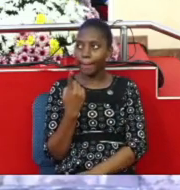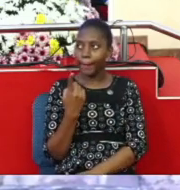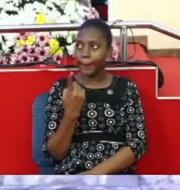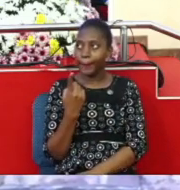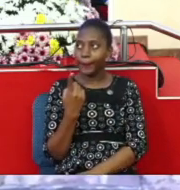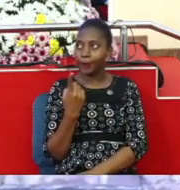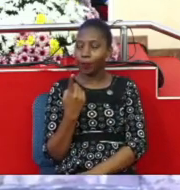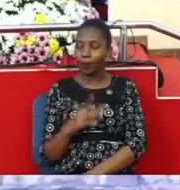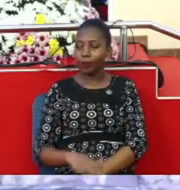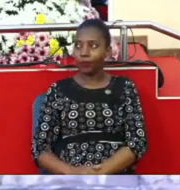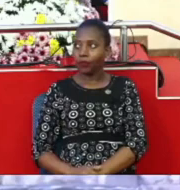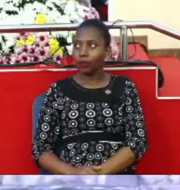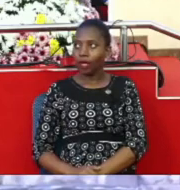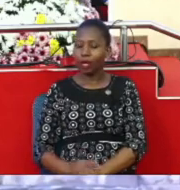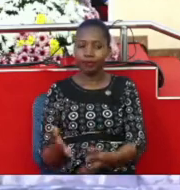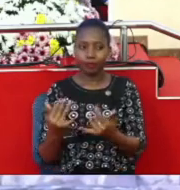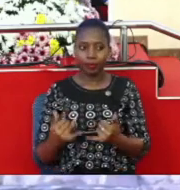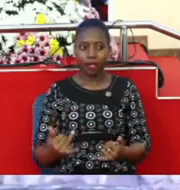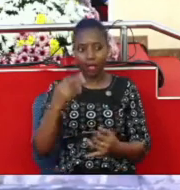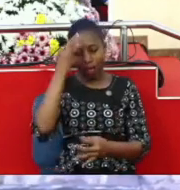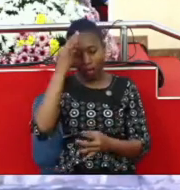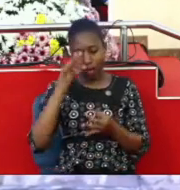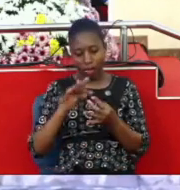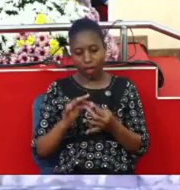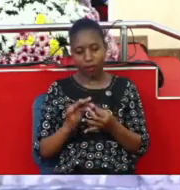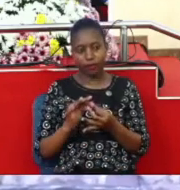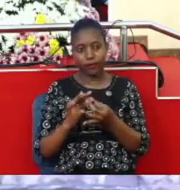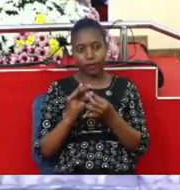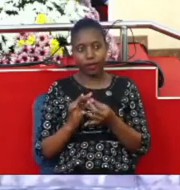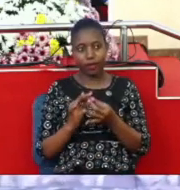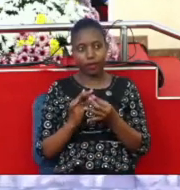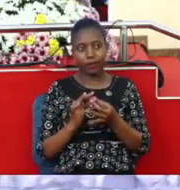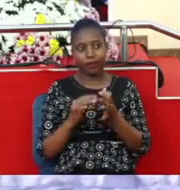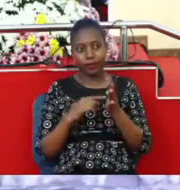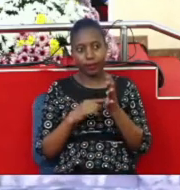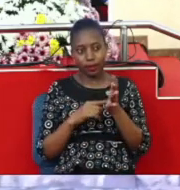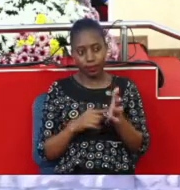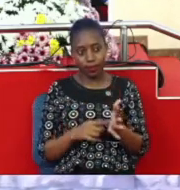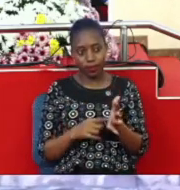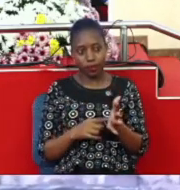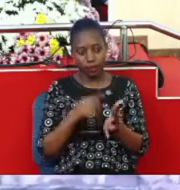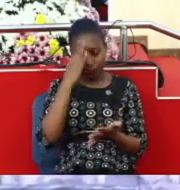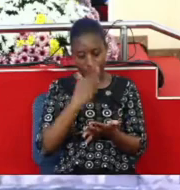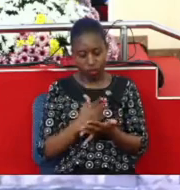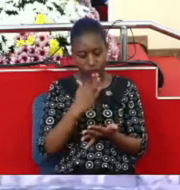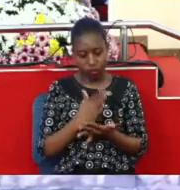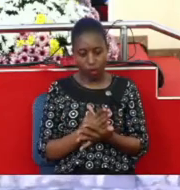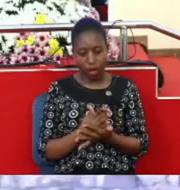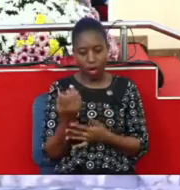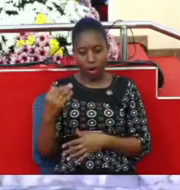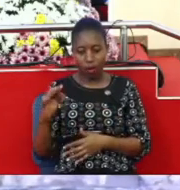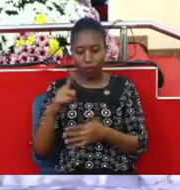This way. Now faith is being sure. Na kwa imani ni kuwa hakika. Of what we hope for. Kwa